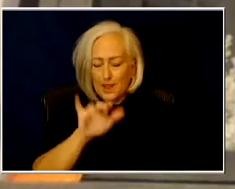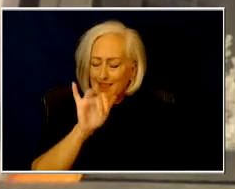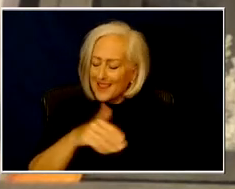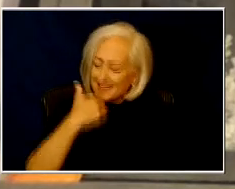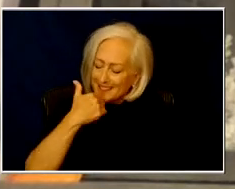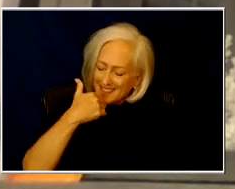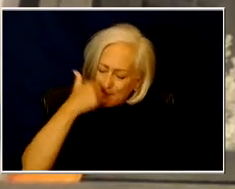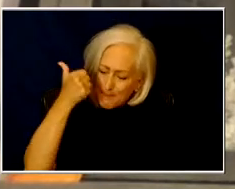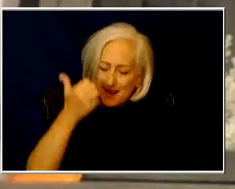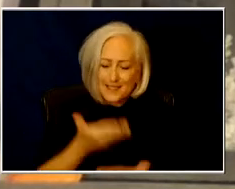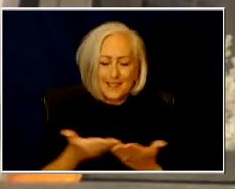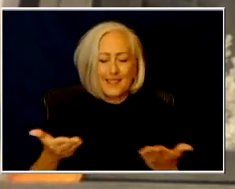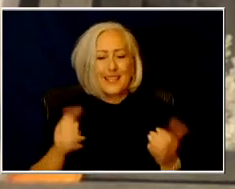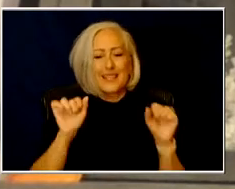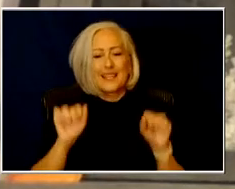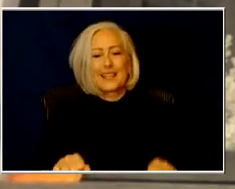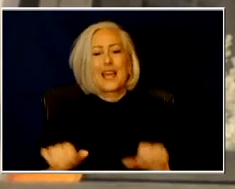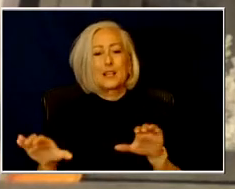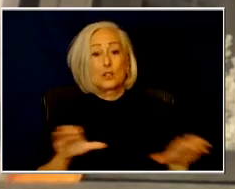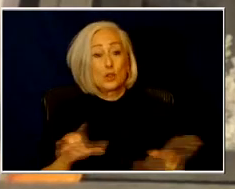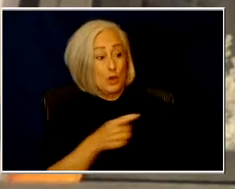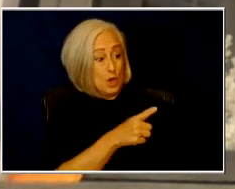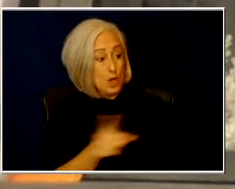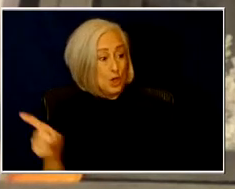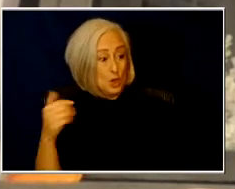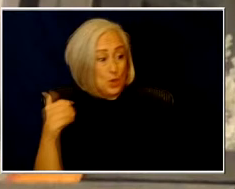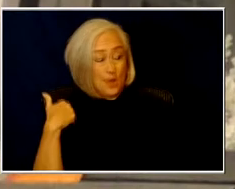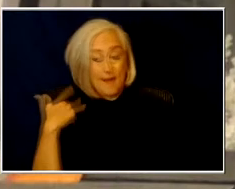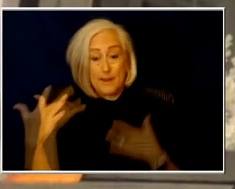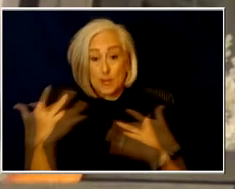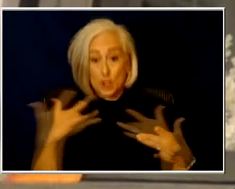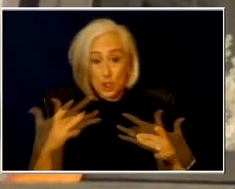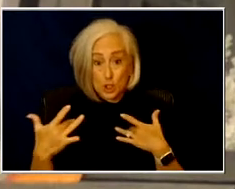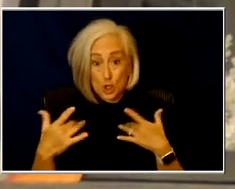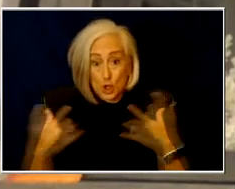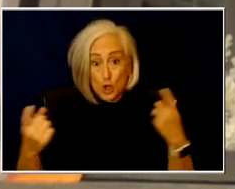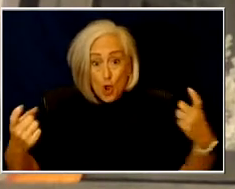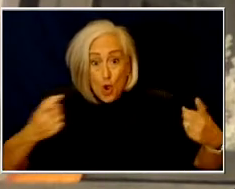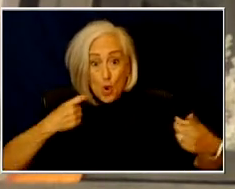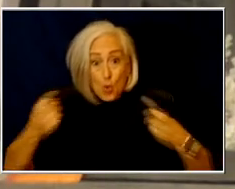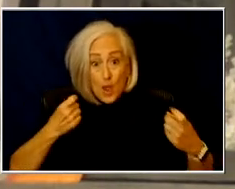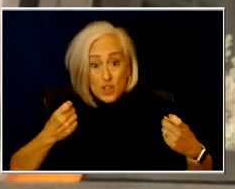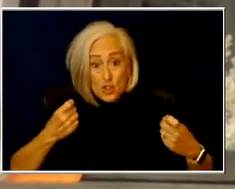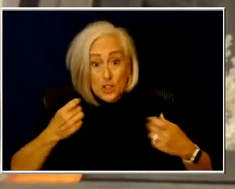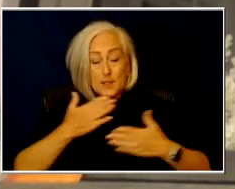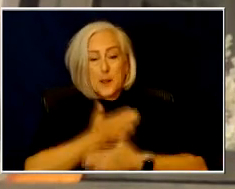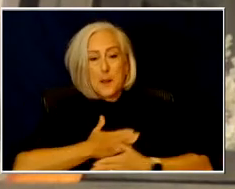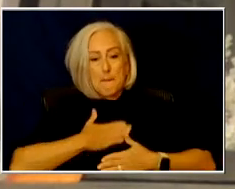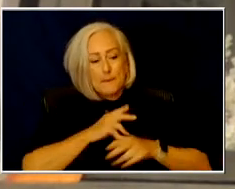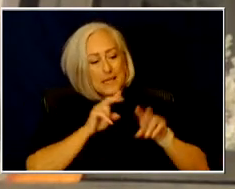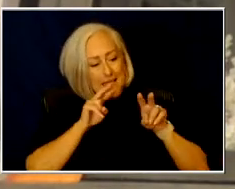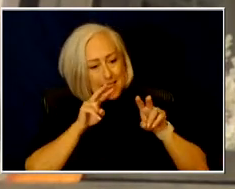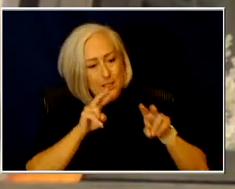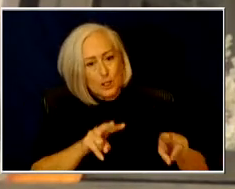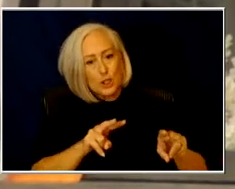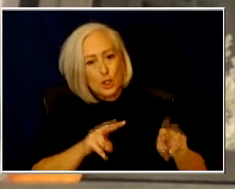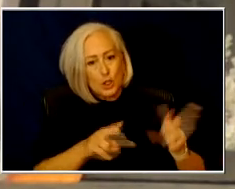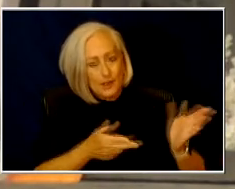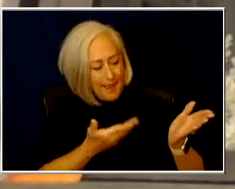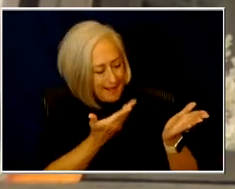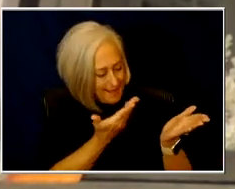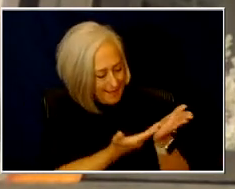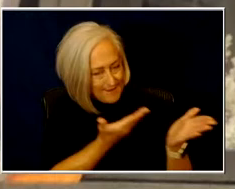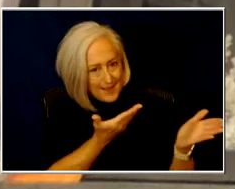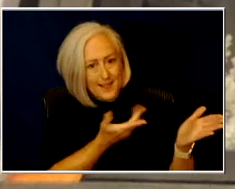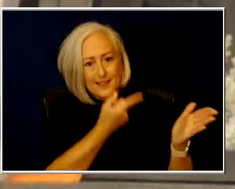do if you have concerns or questions about that please look at credible sources the website